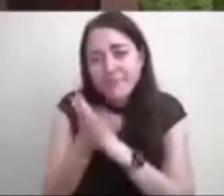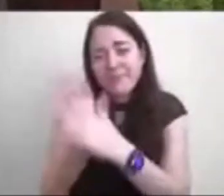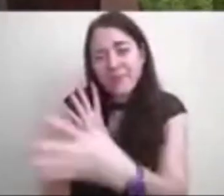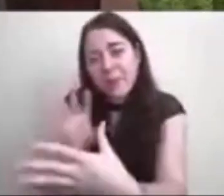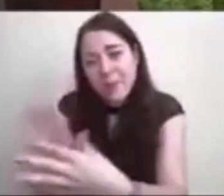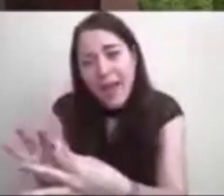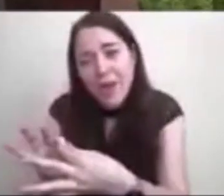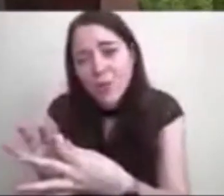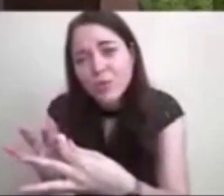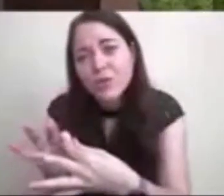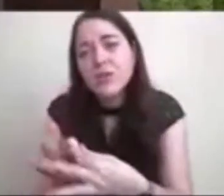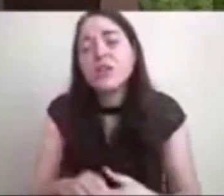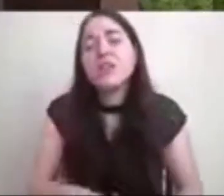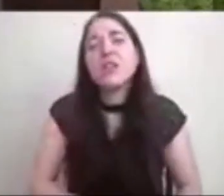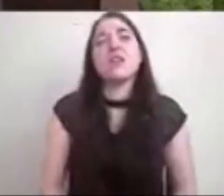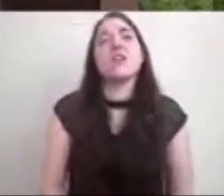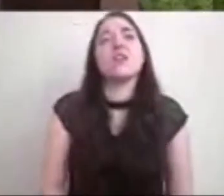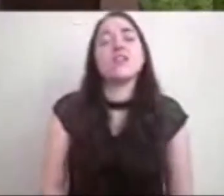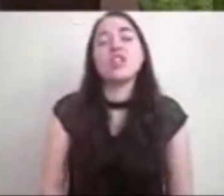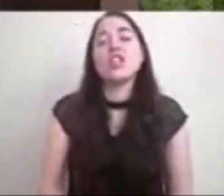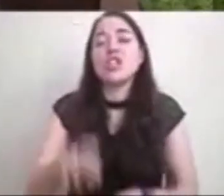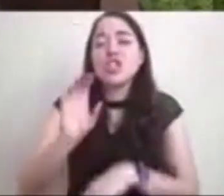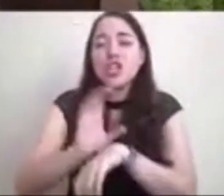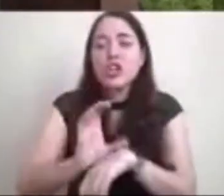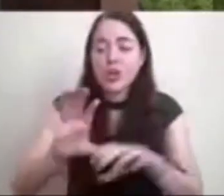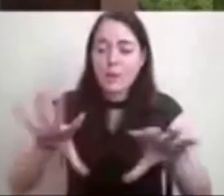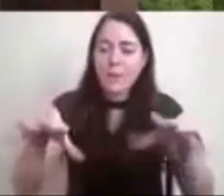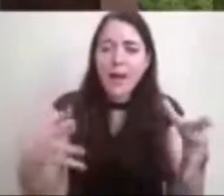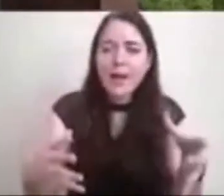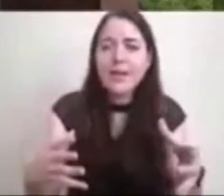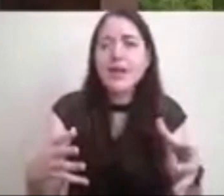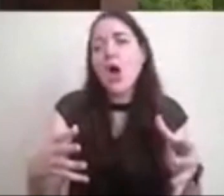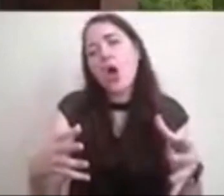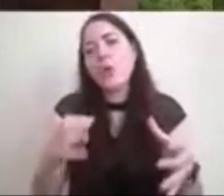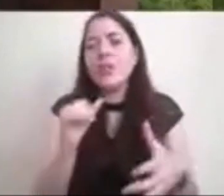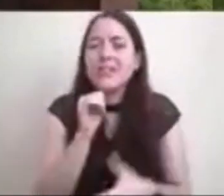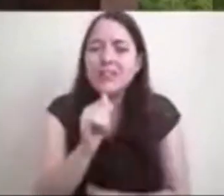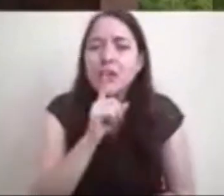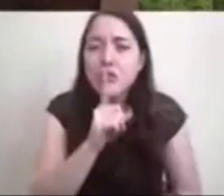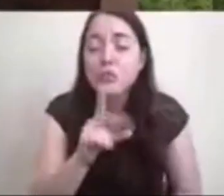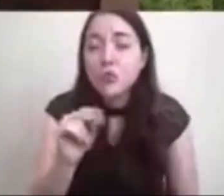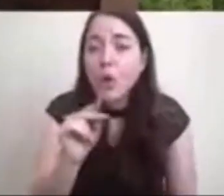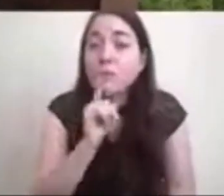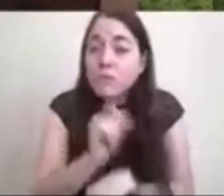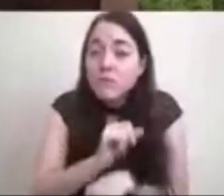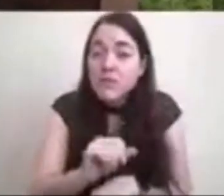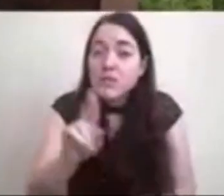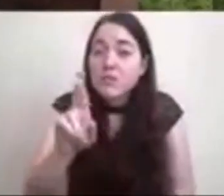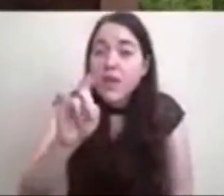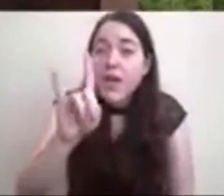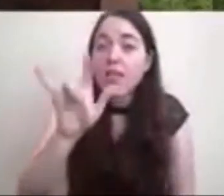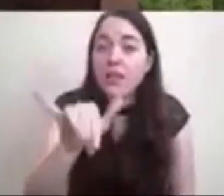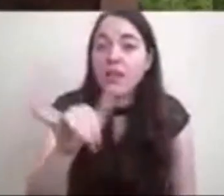is not a dead metaphor. It is a living reality of how everything